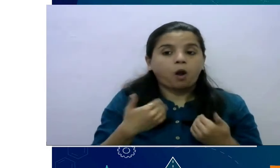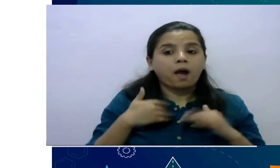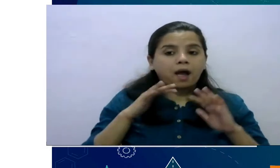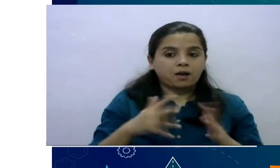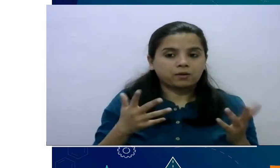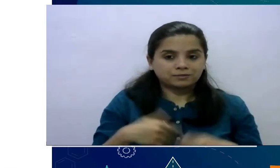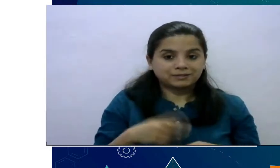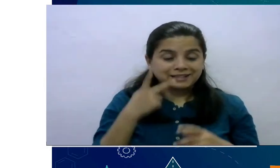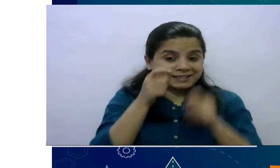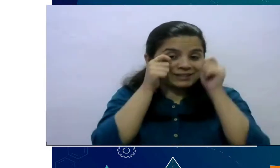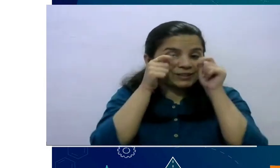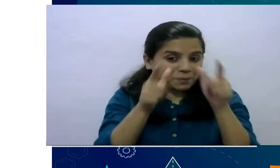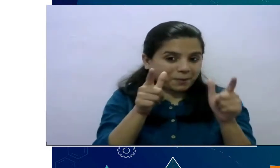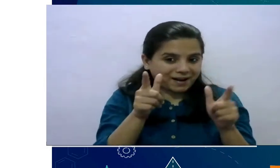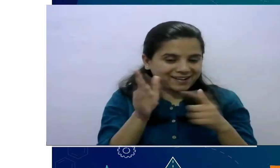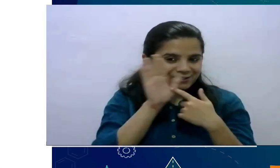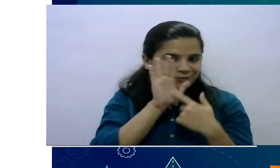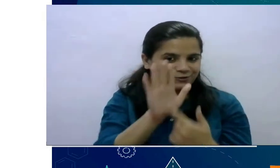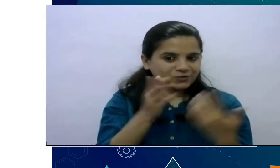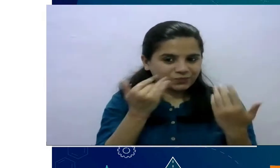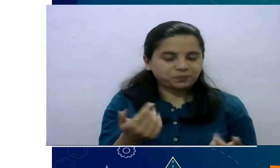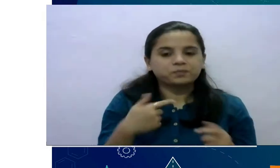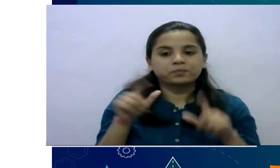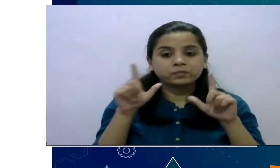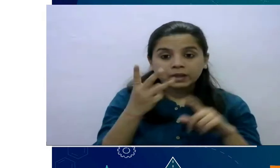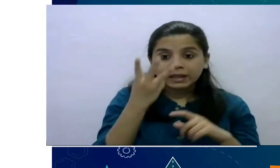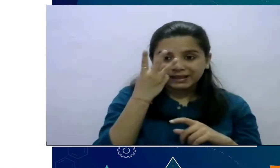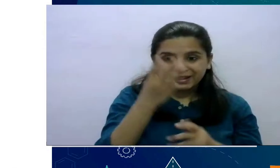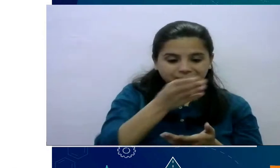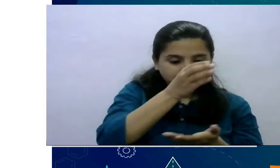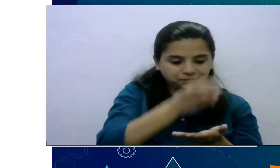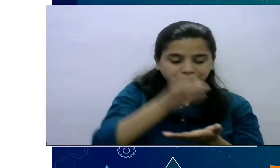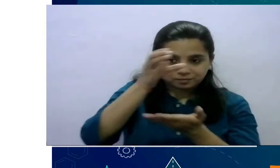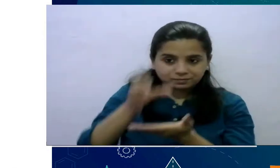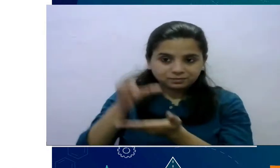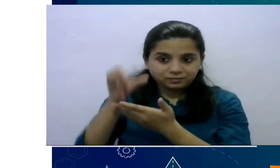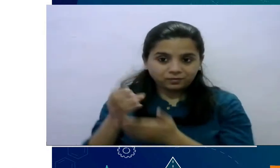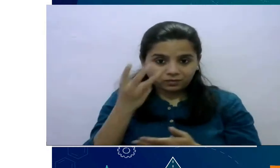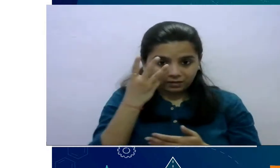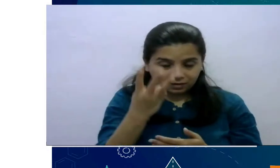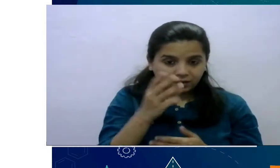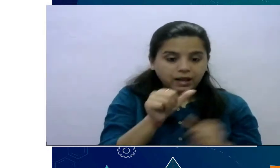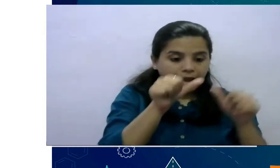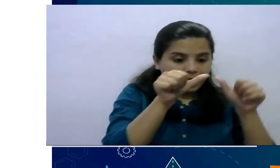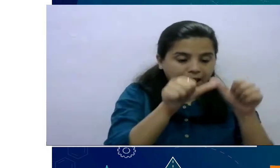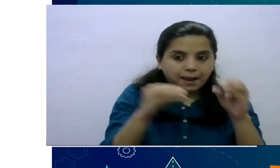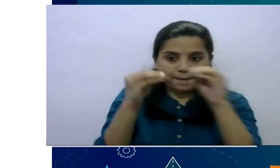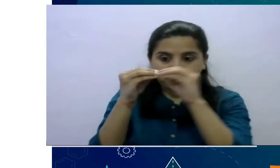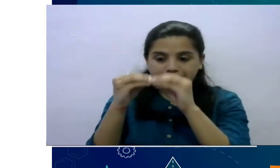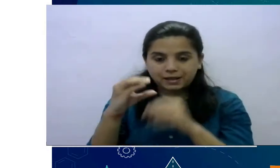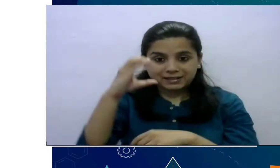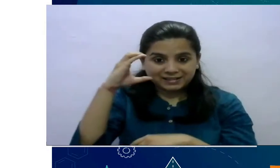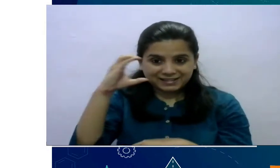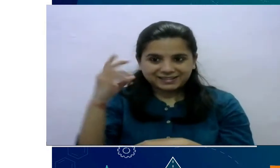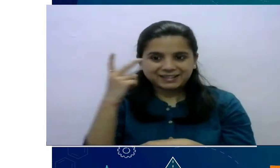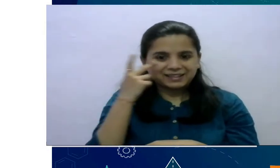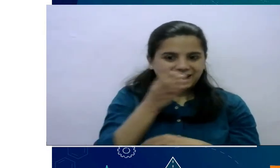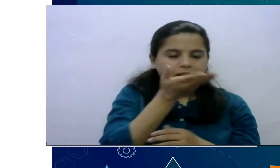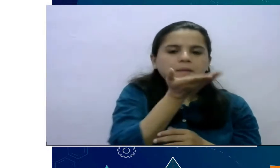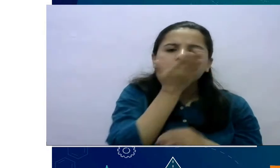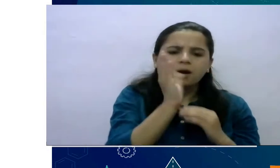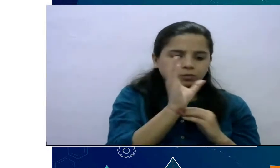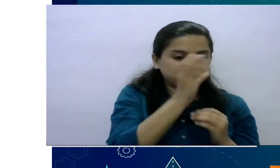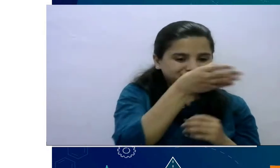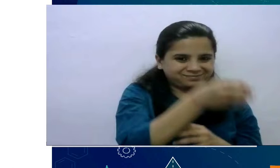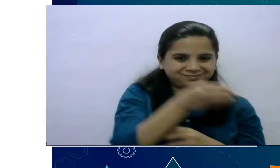There's a surprise for you, and that is that I have got 3 glasses labeled A, B, and C. These are simple glasses that you have at